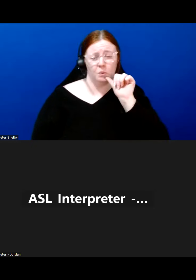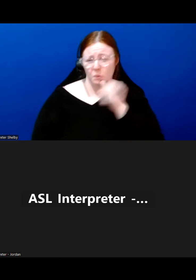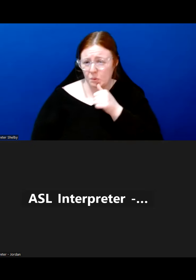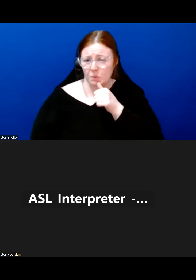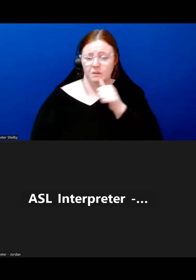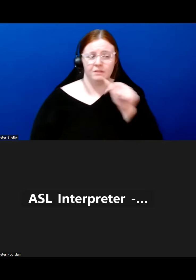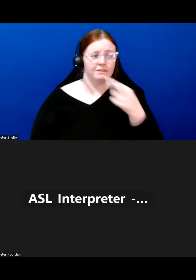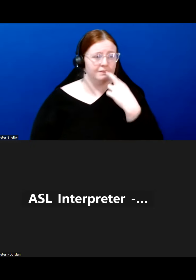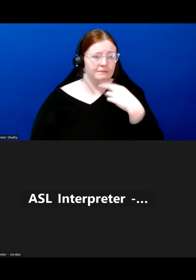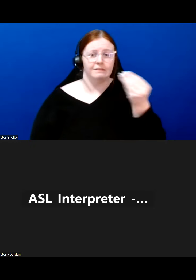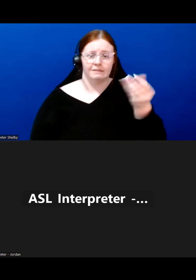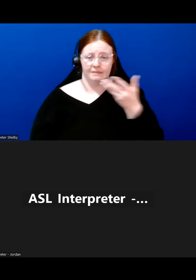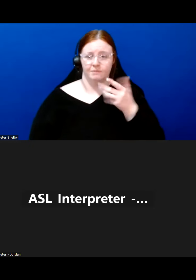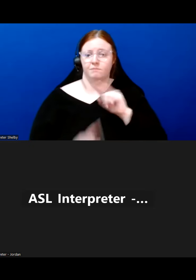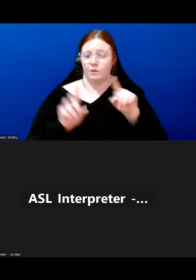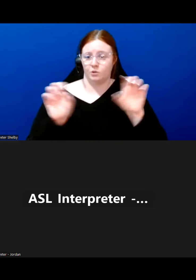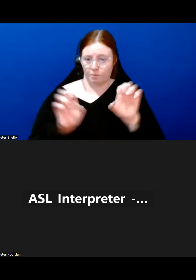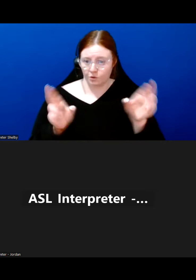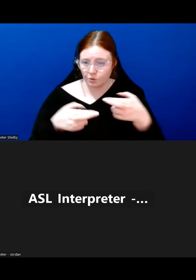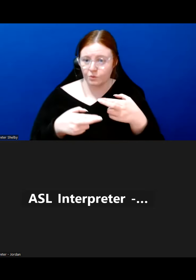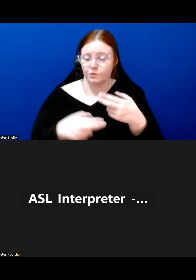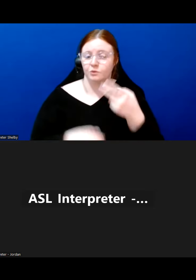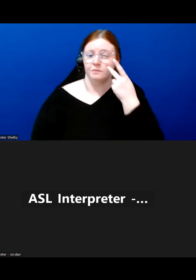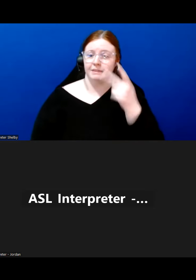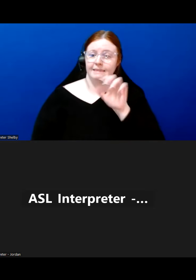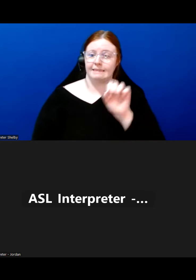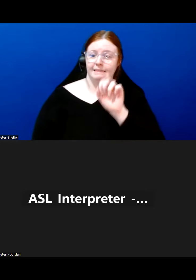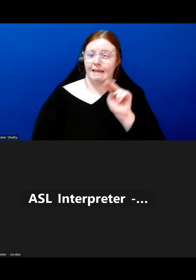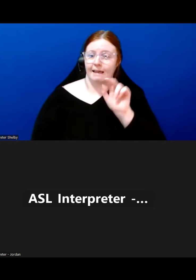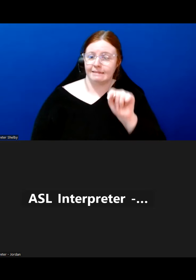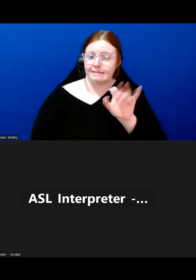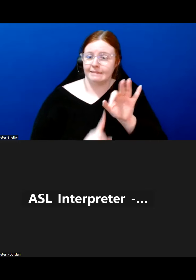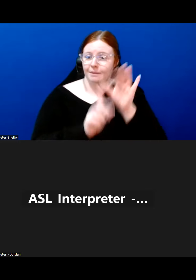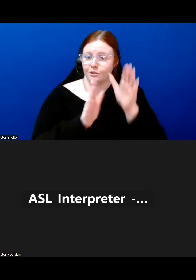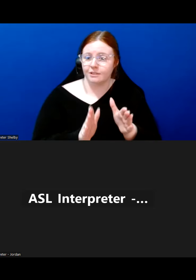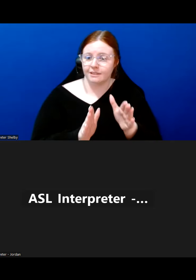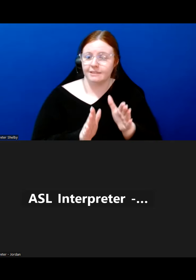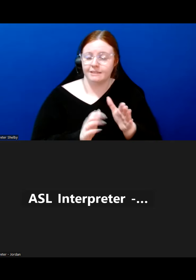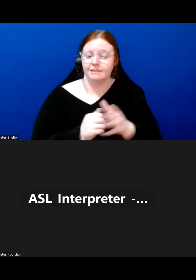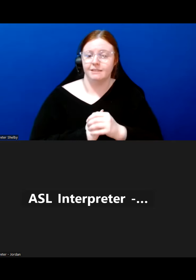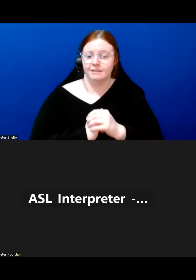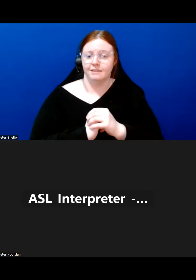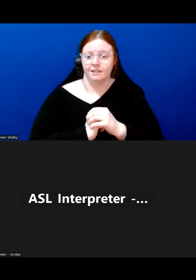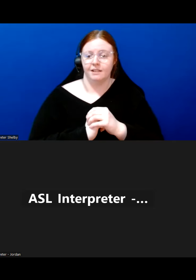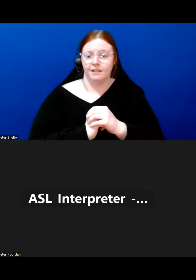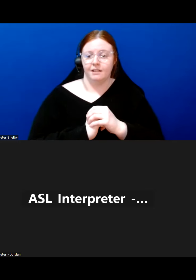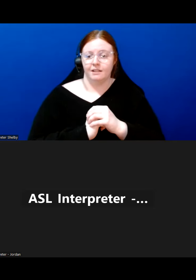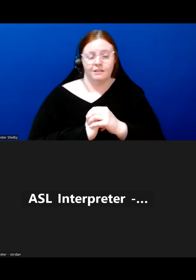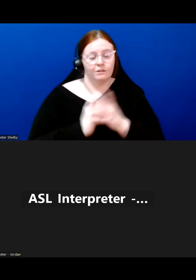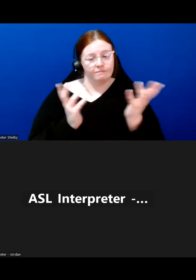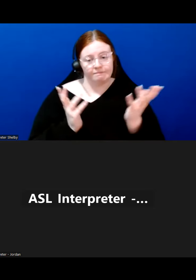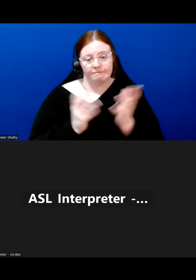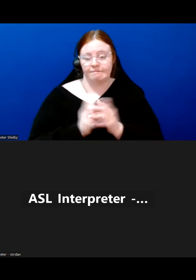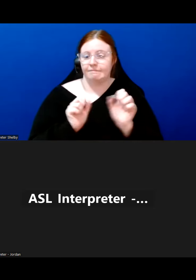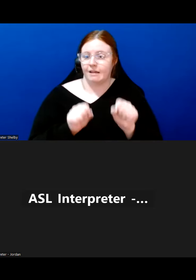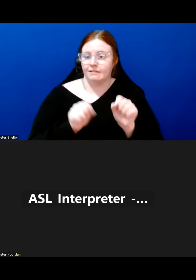me, it was a trip to emerge and to see an ENT and everything, an ear, nose, throat specialist. So anything could happen. You